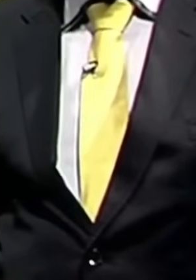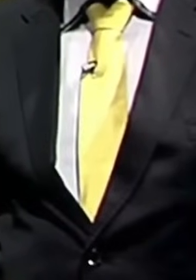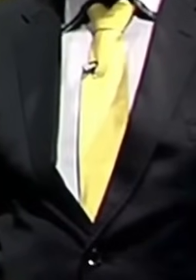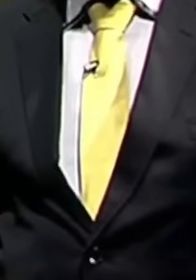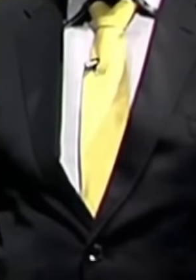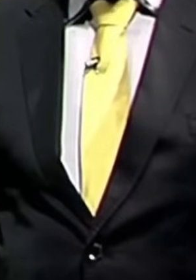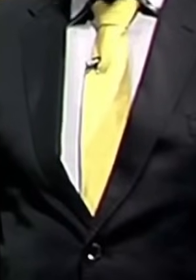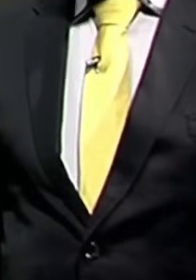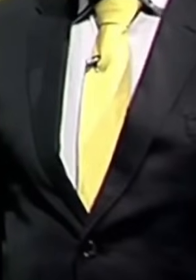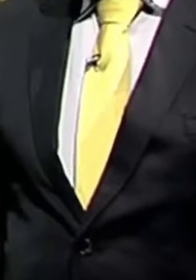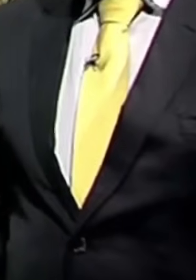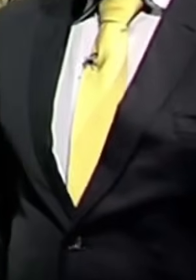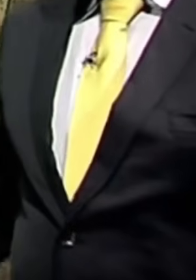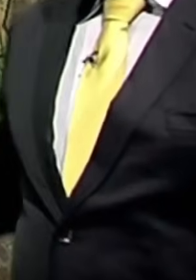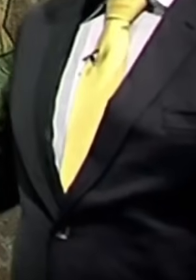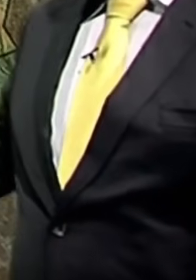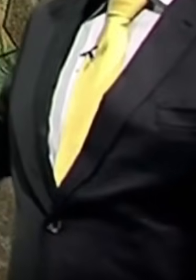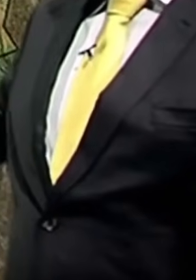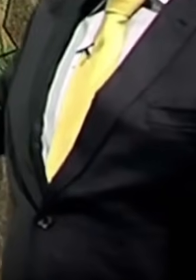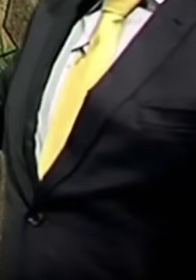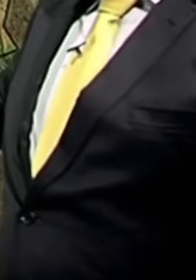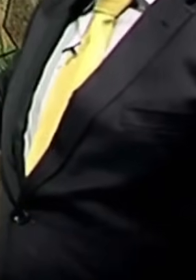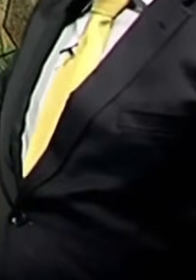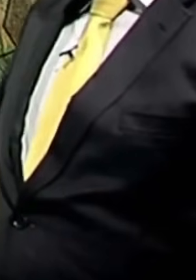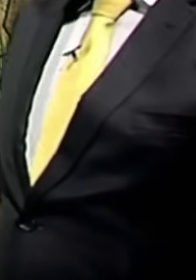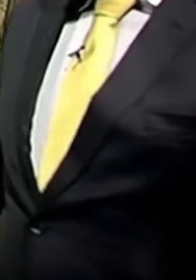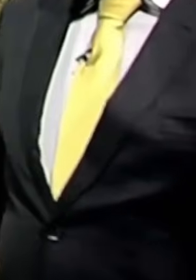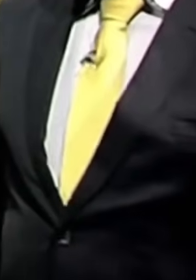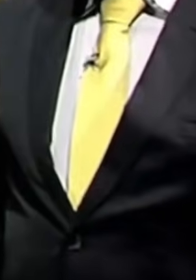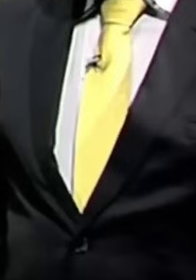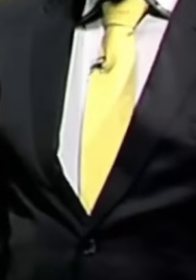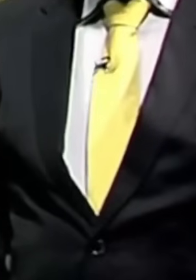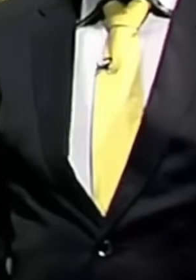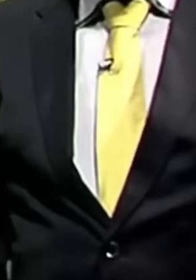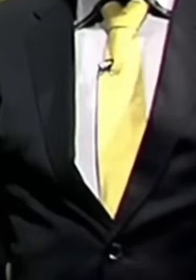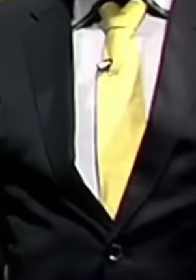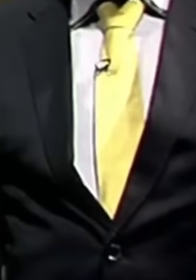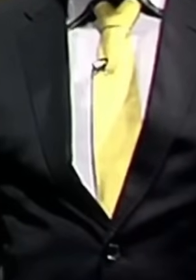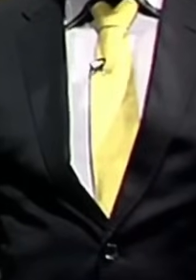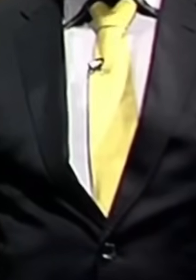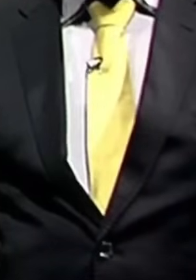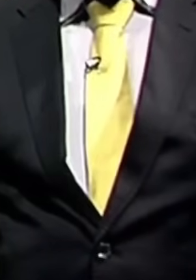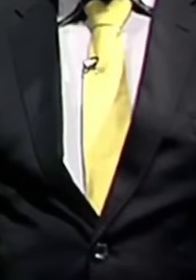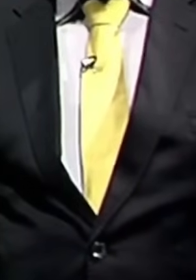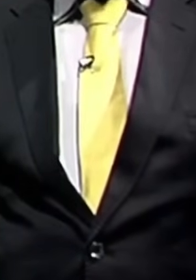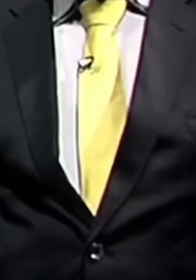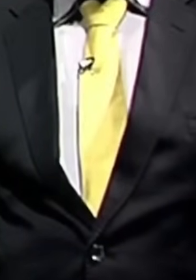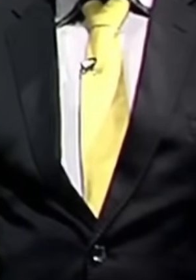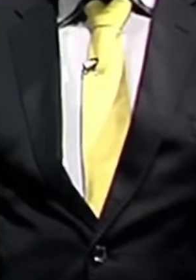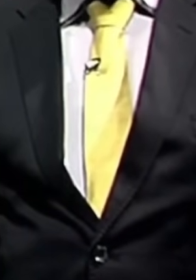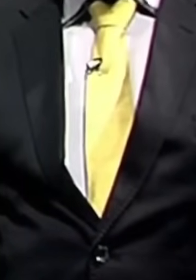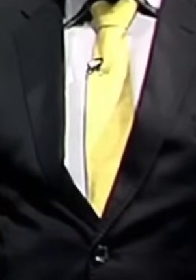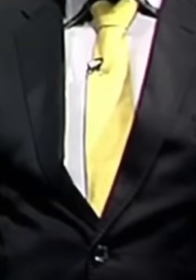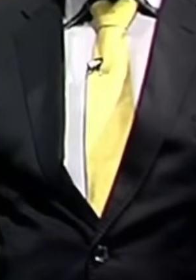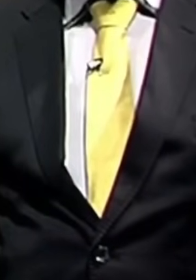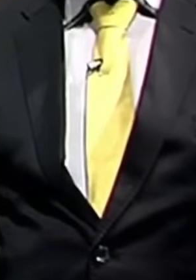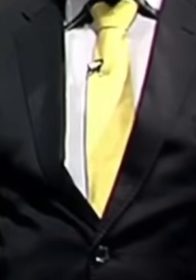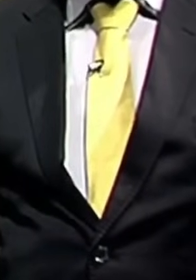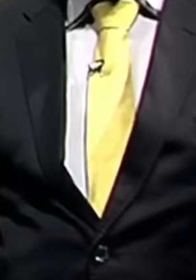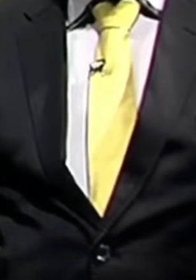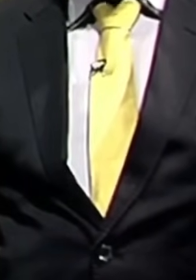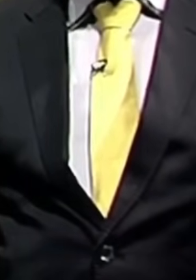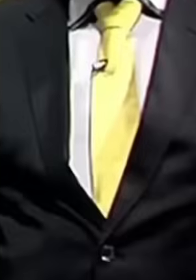province ya Mpumalanga e be le maemo a tleng a futfutumetse dikaolong tsena tse botšhabela ha lo a shebile sekhusa ntle le mono o tla ba le maemo a tleng a pholaphodile ka hare go